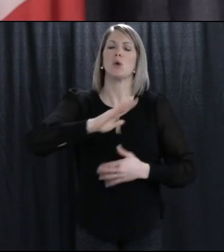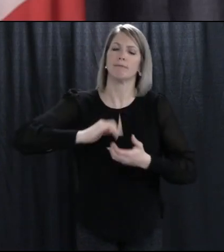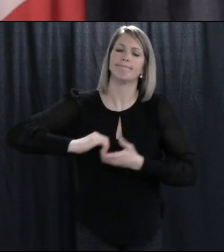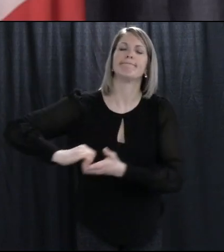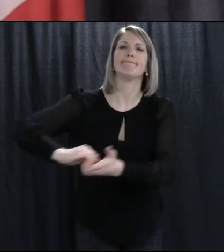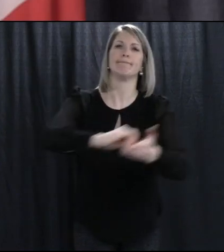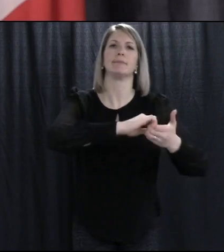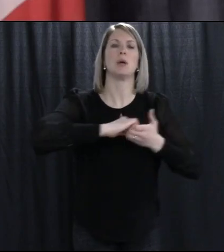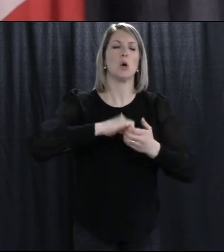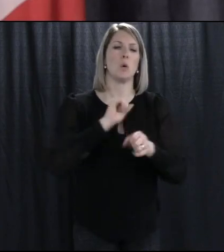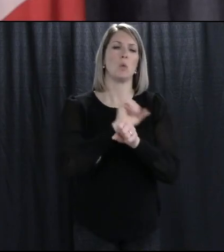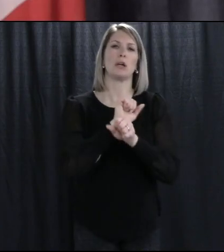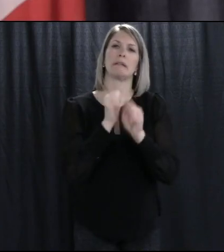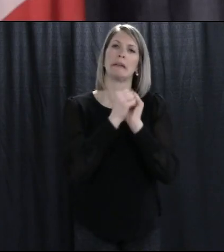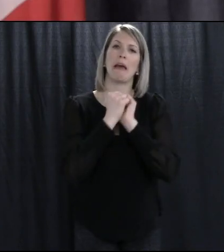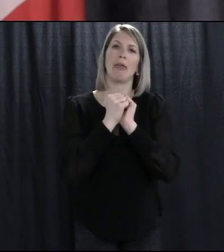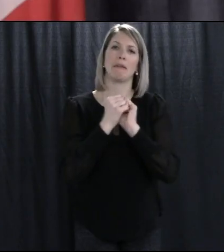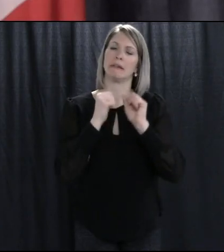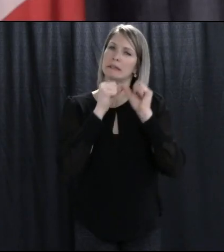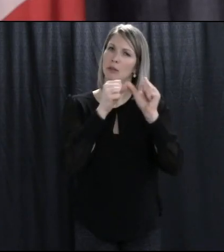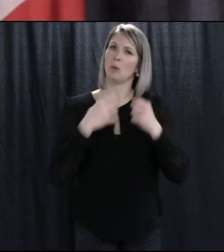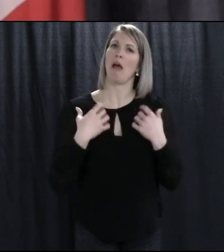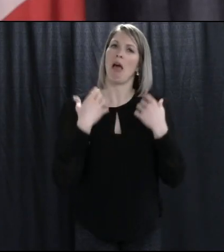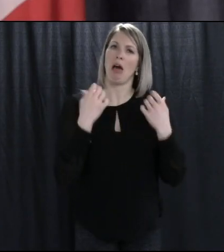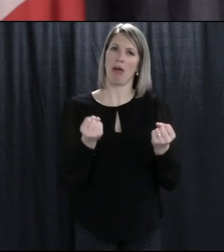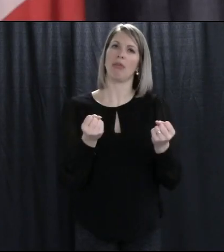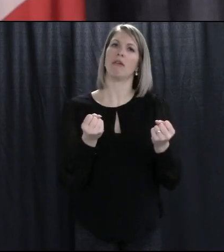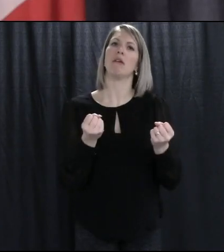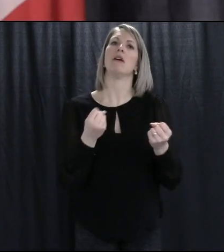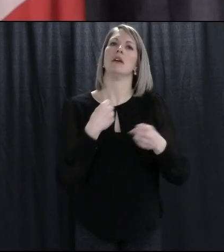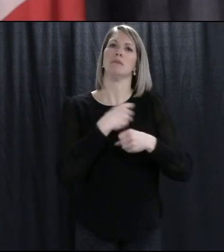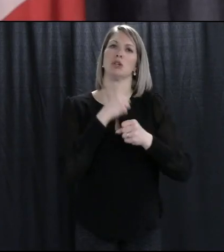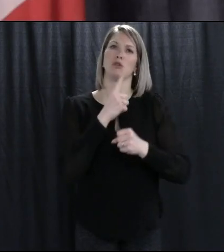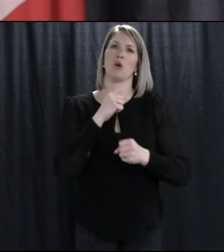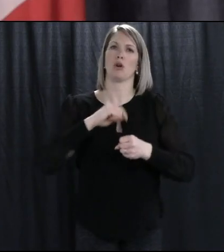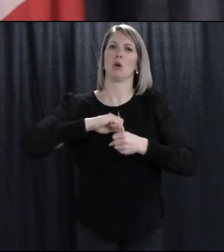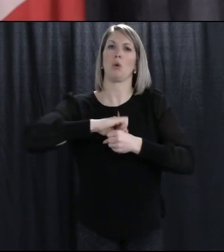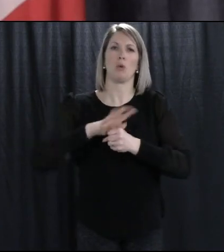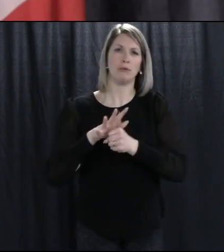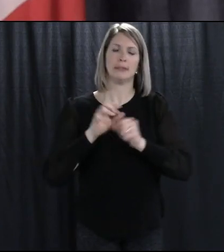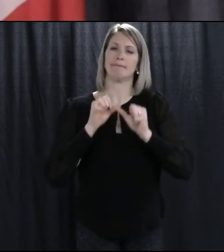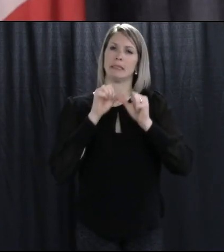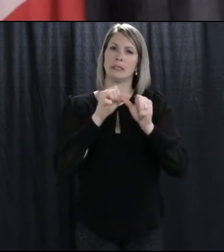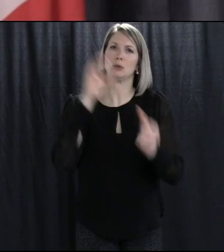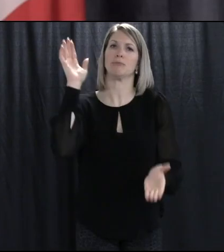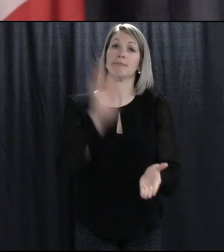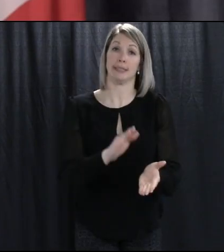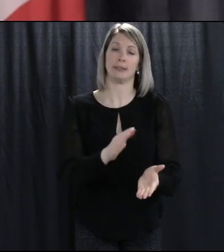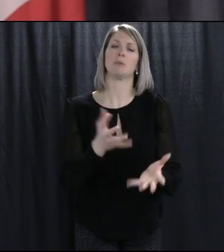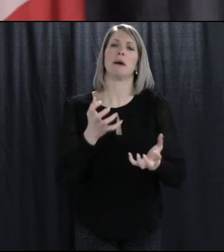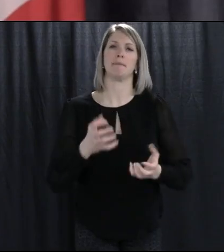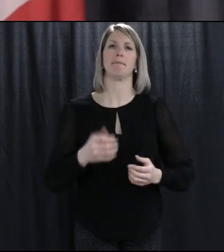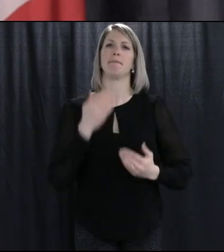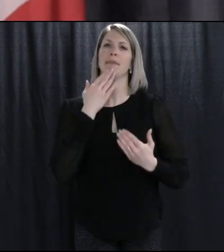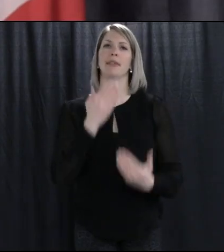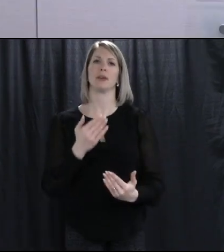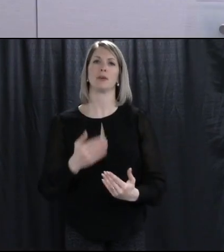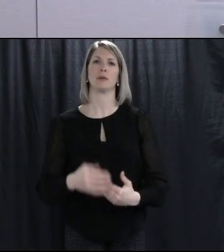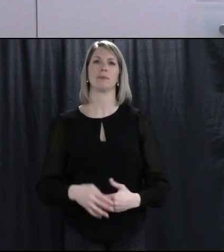together to stay healthy and do what we can to manage COVID-19. Thank you.